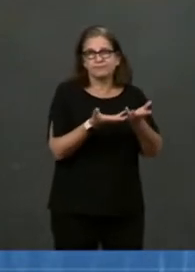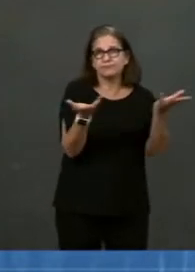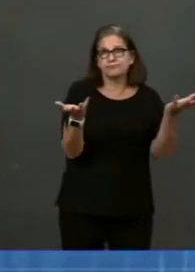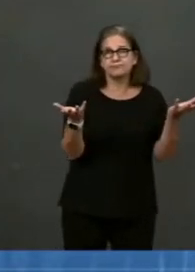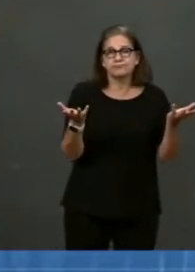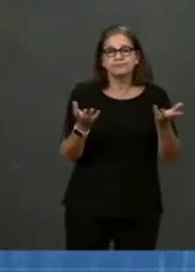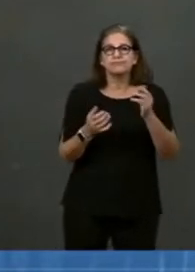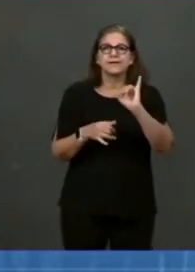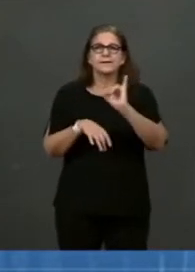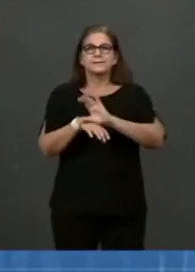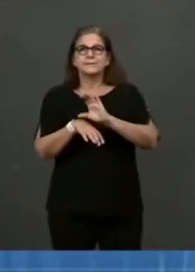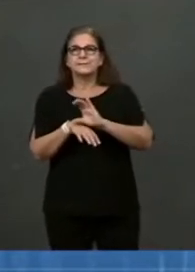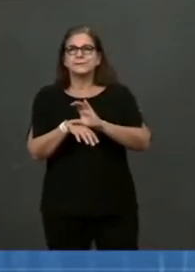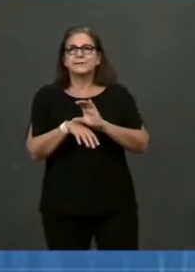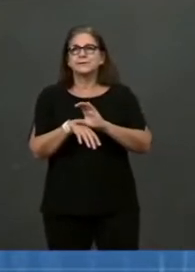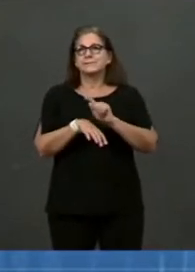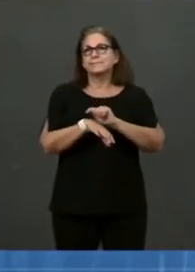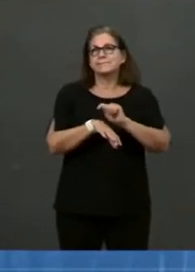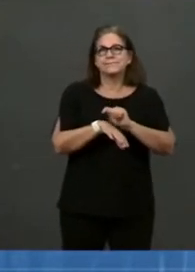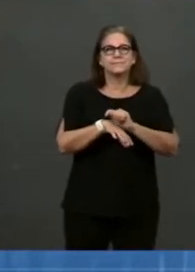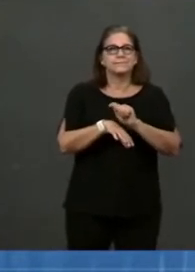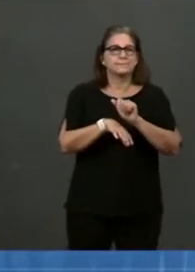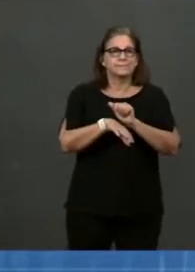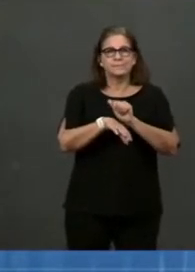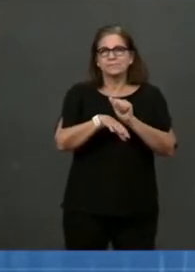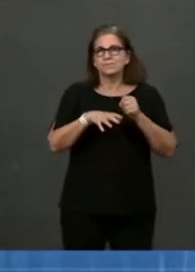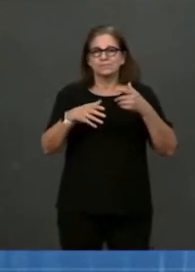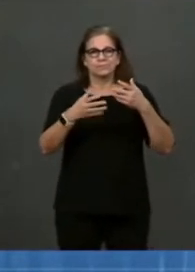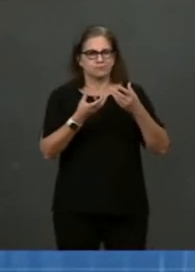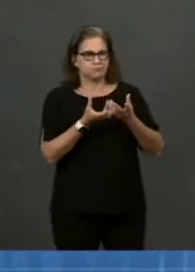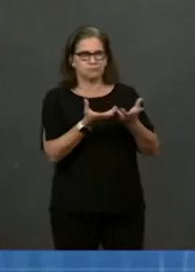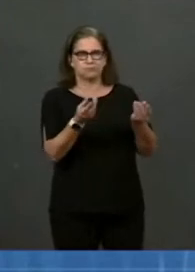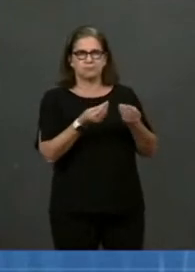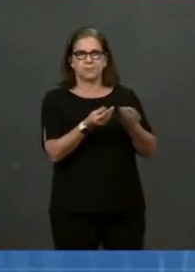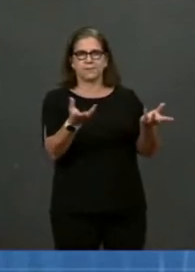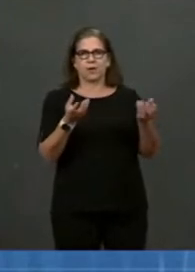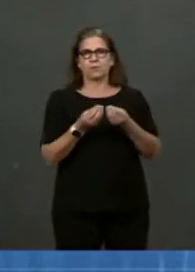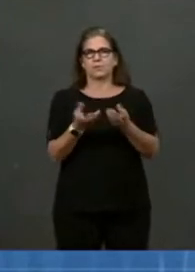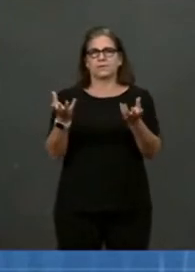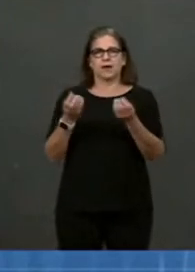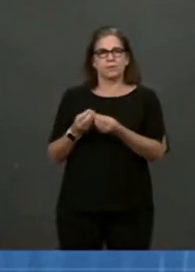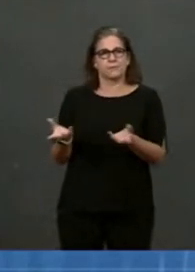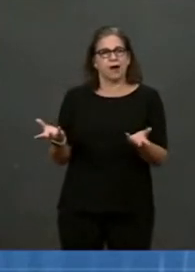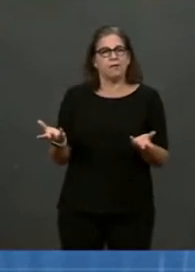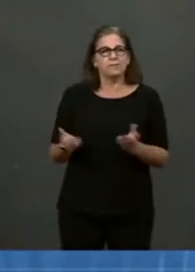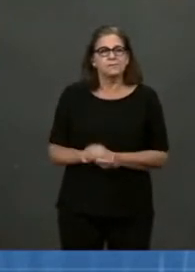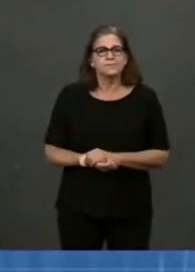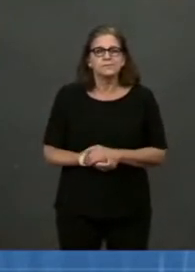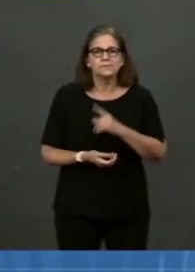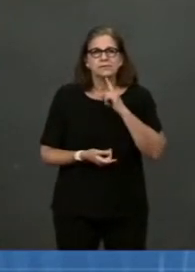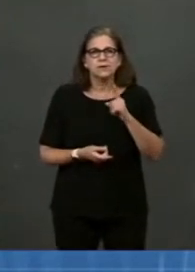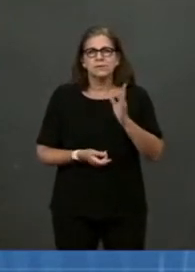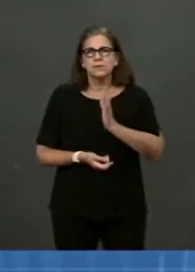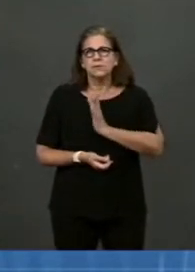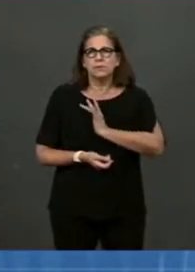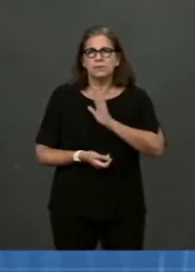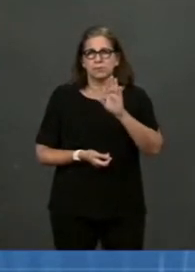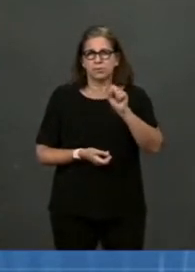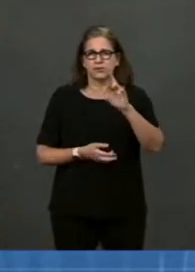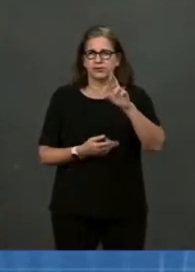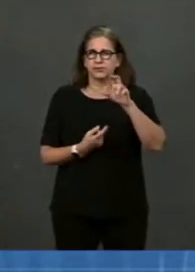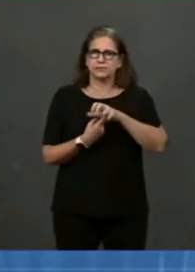The bottom line is that our booster program is off to a very strong start. And today, with additional boosters authorized, we're